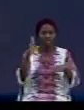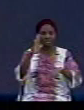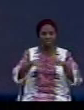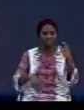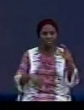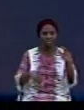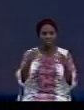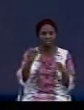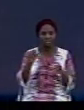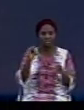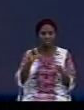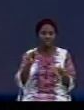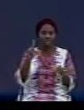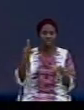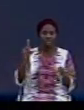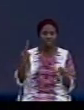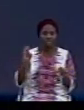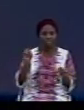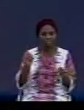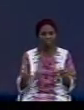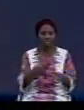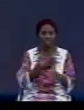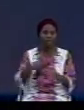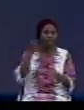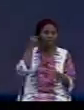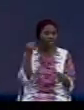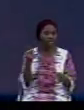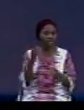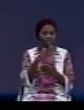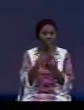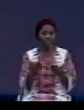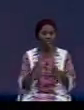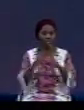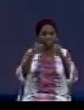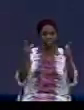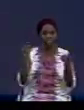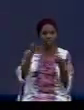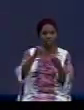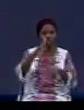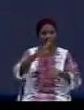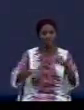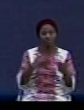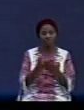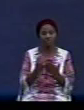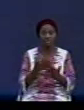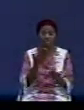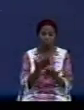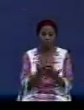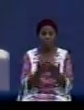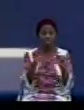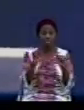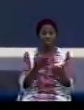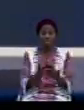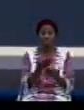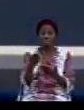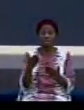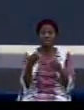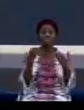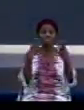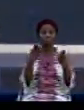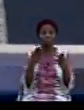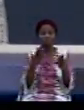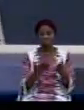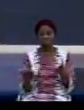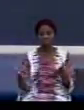gold. There's something greater than money. Money can buy a lot of things, but cannot buy peace